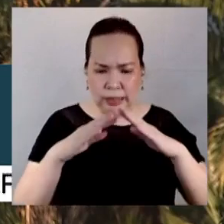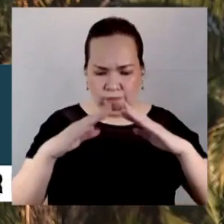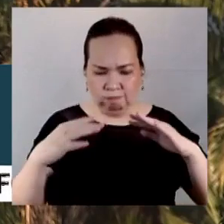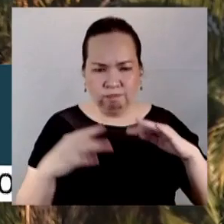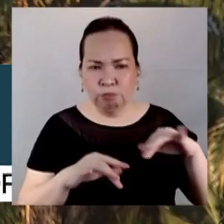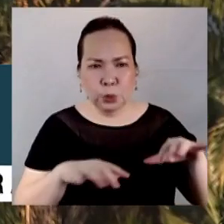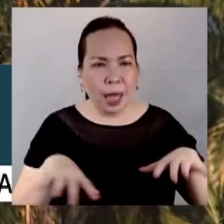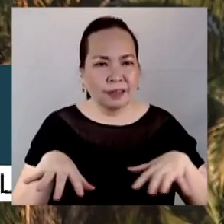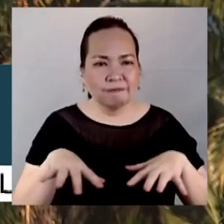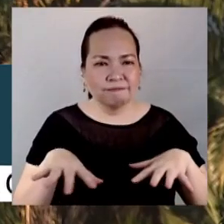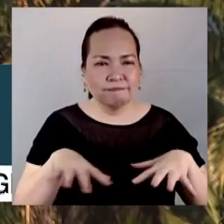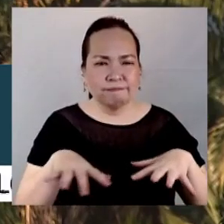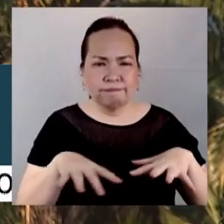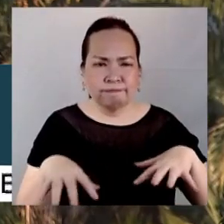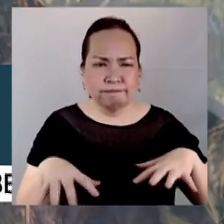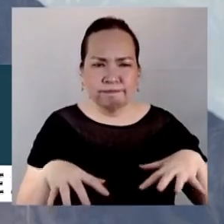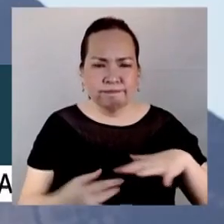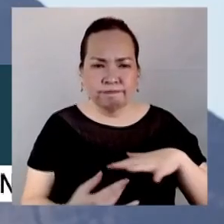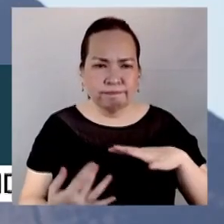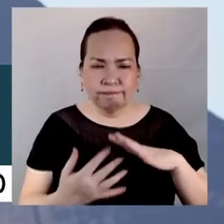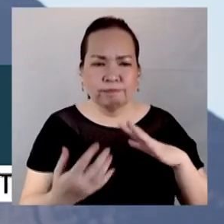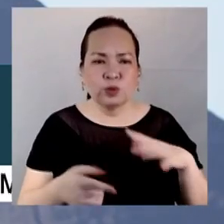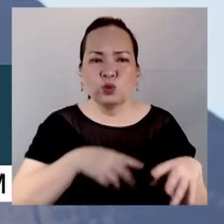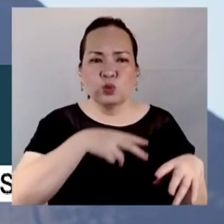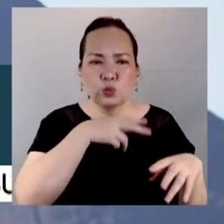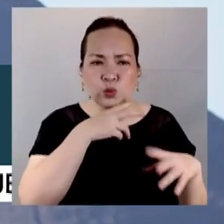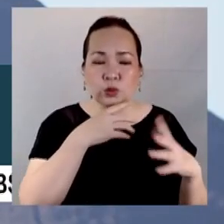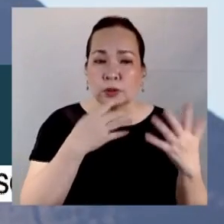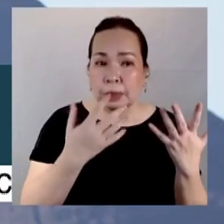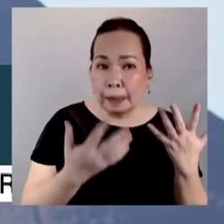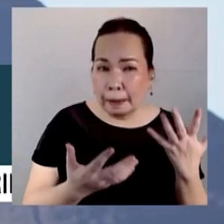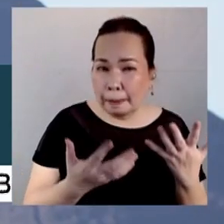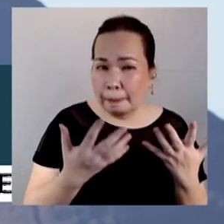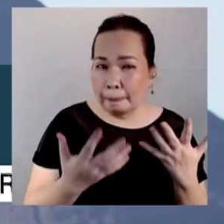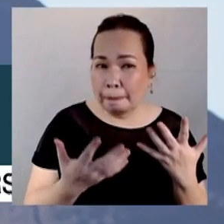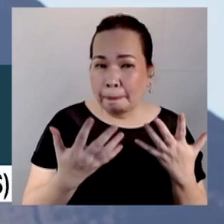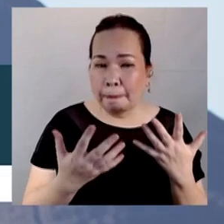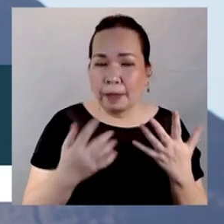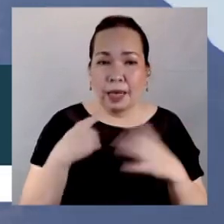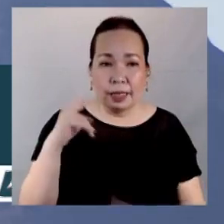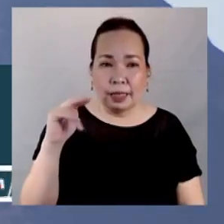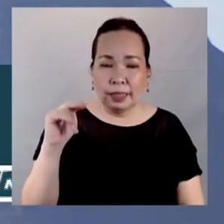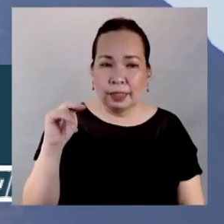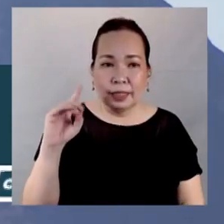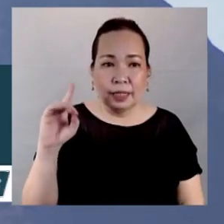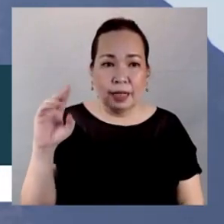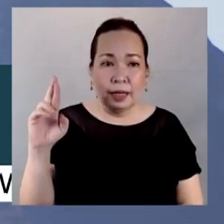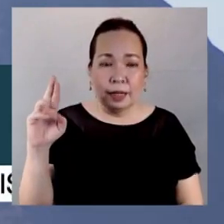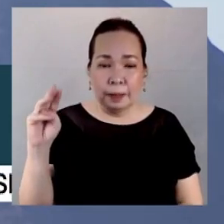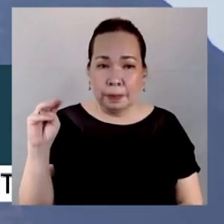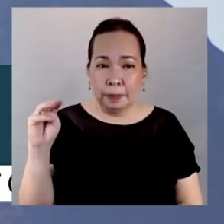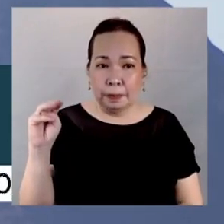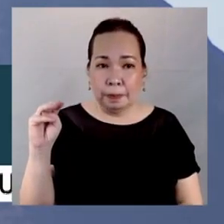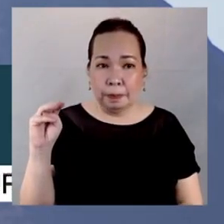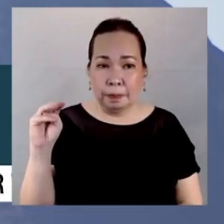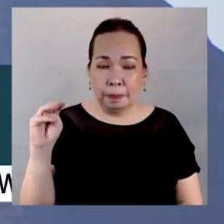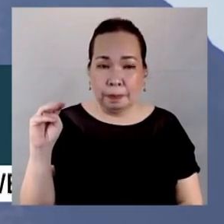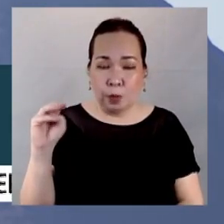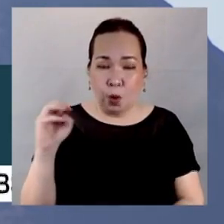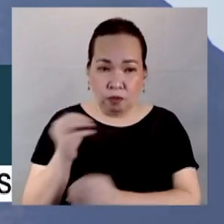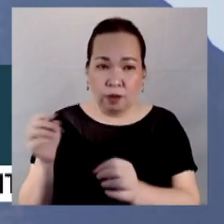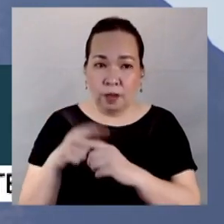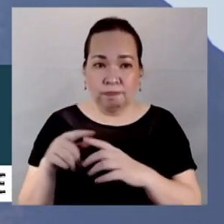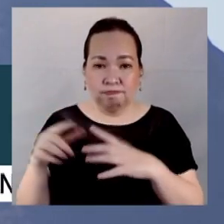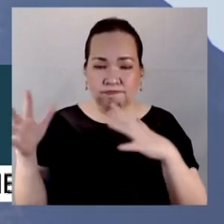periodic eruption. This morning, Uban Municipal Disaster Risk Reduction and Management Office convened the disaster response team and laid